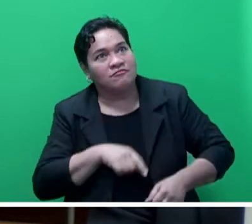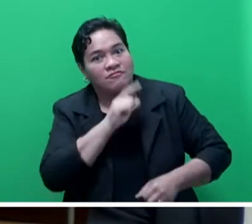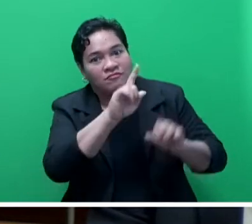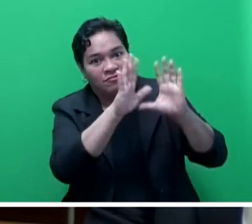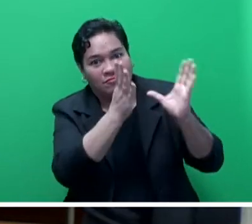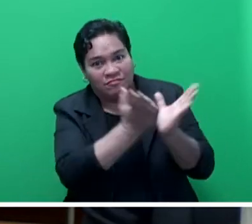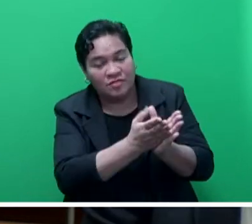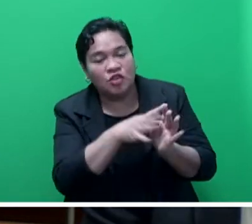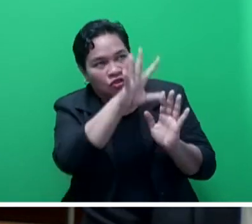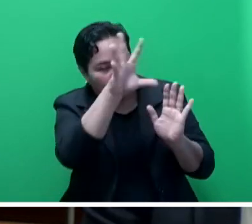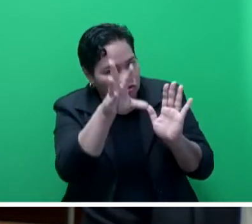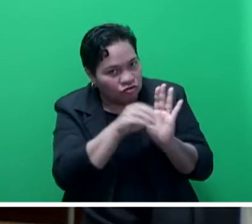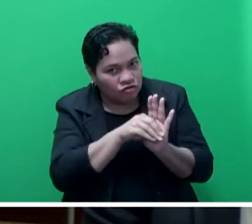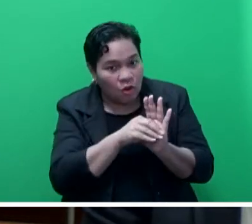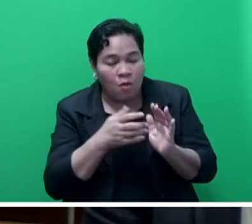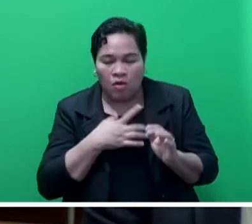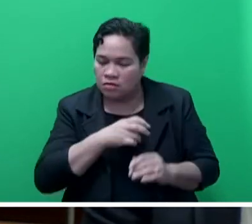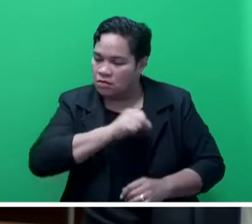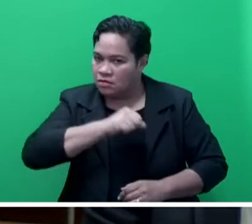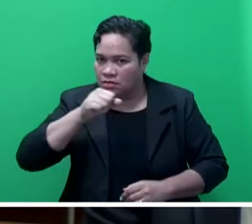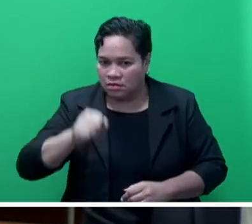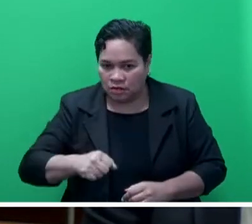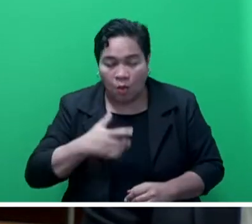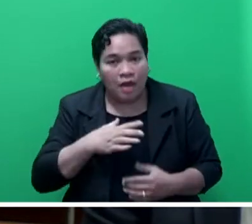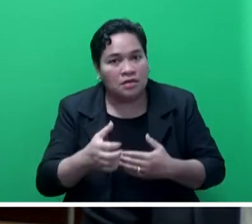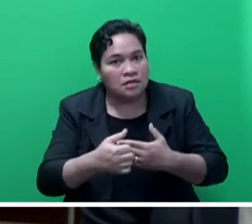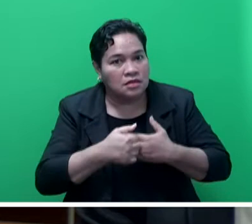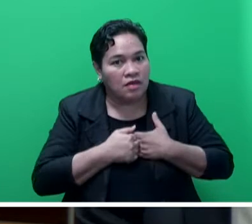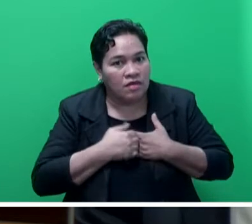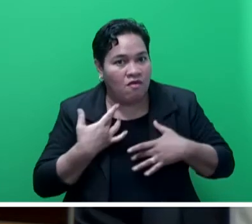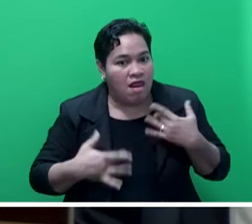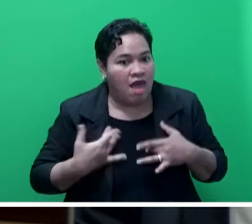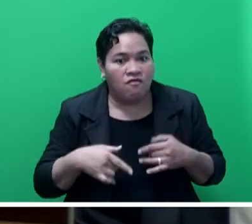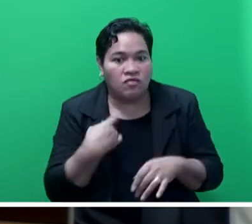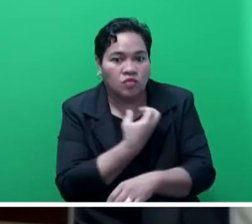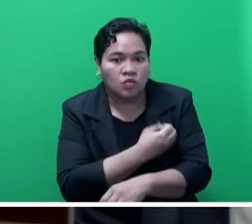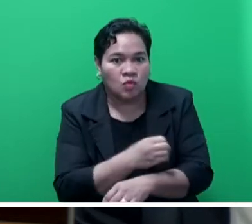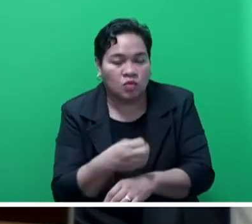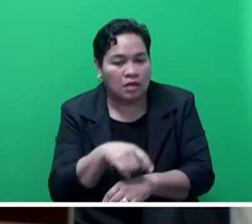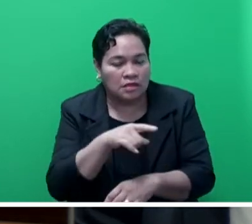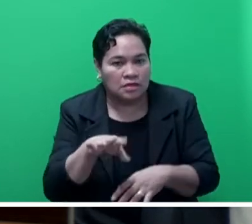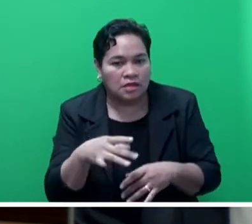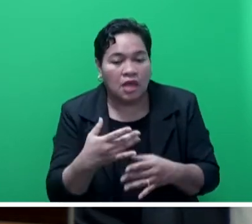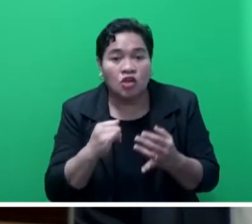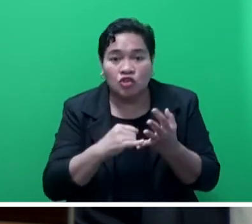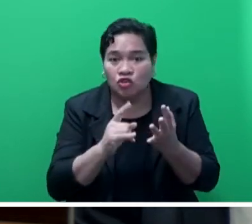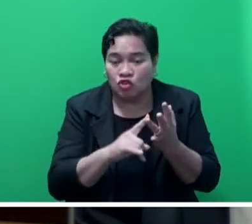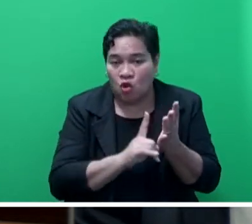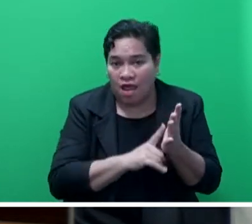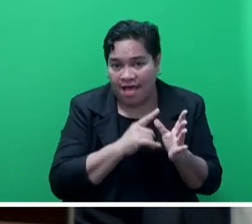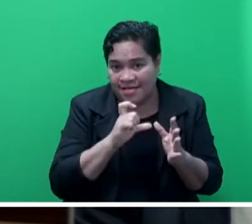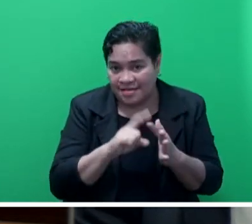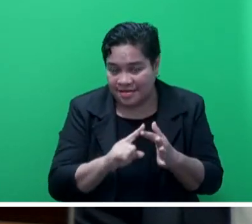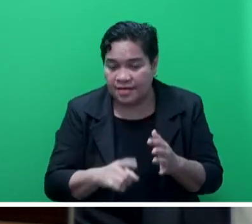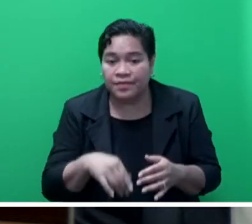responsibilities under the Convention of Safety of Life at Sea, commonly known as SOLAS, and the International